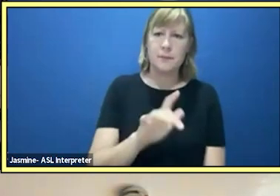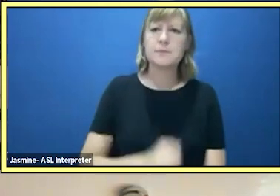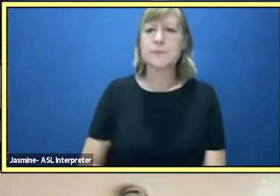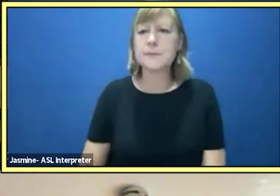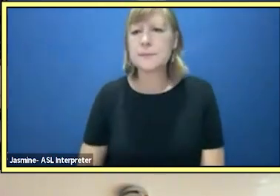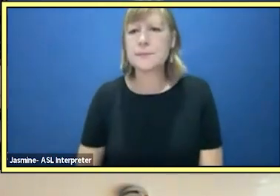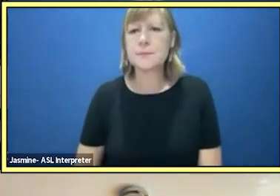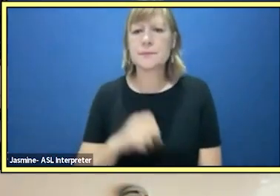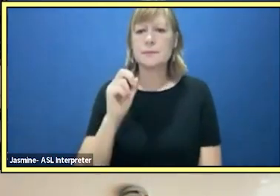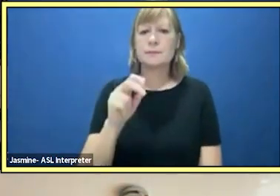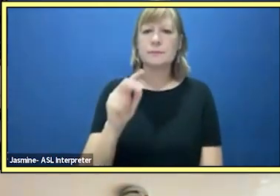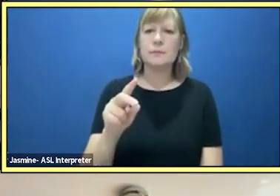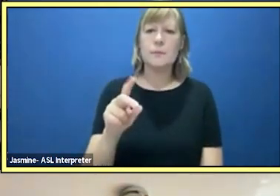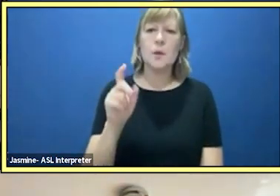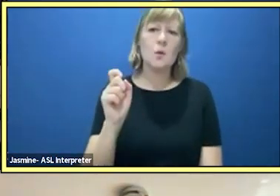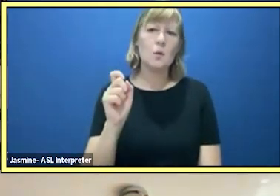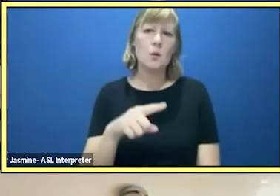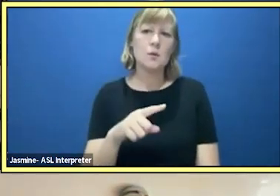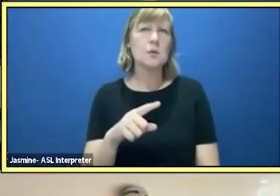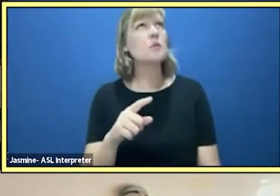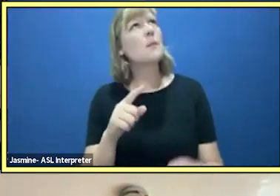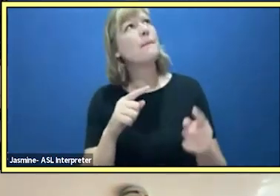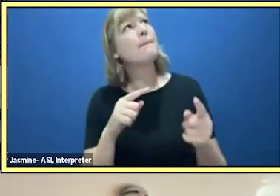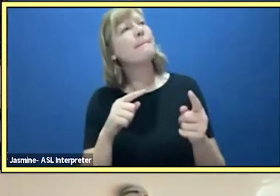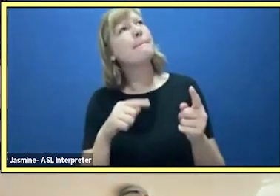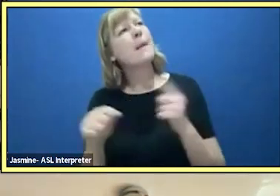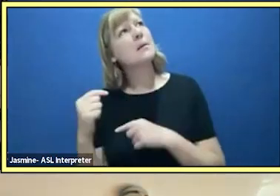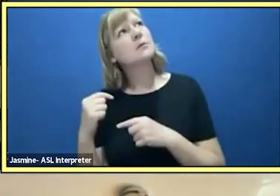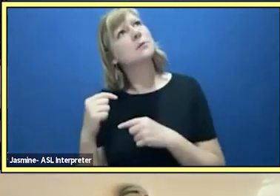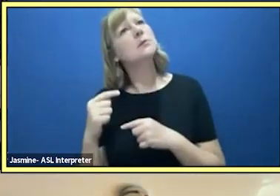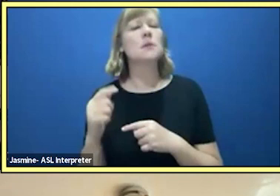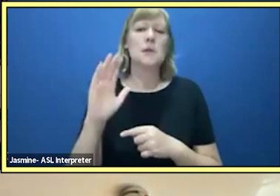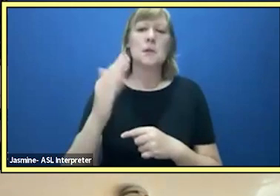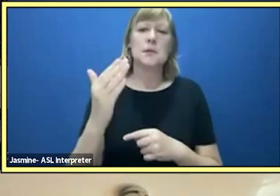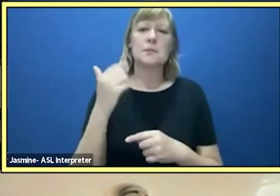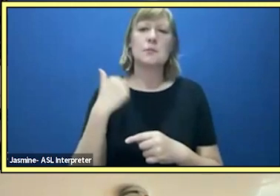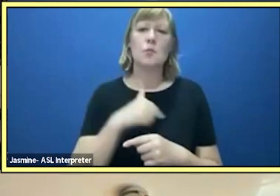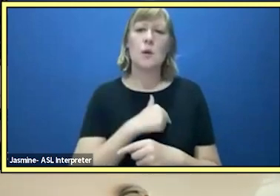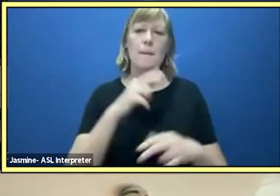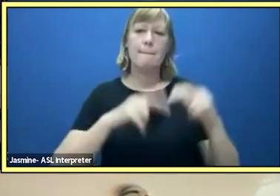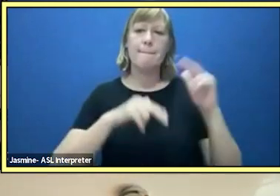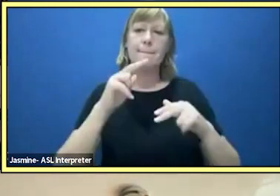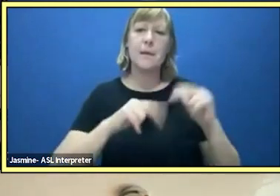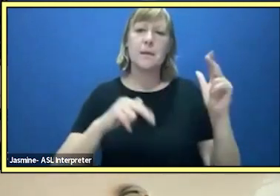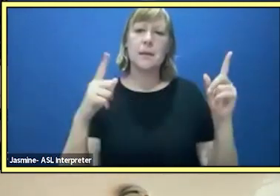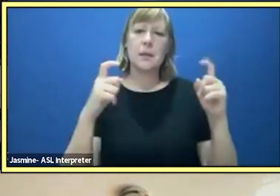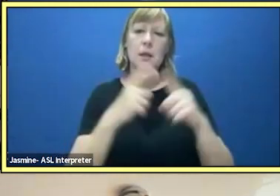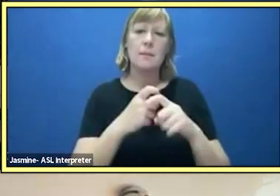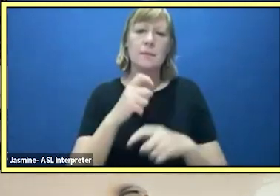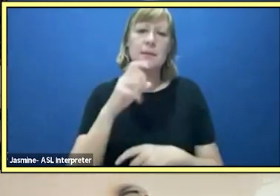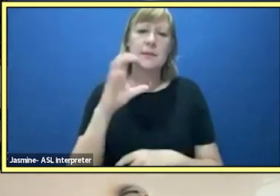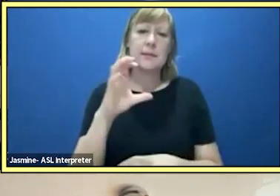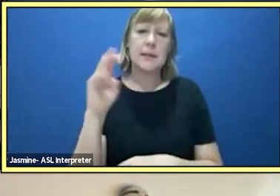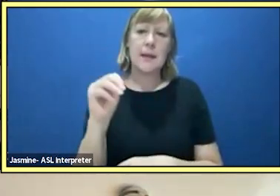to it seems like we're building a very complex CFCM process with